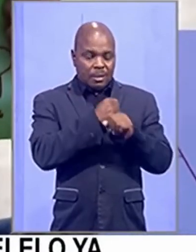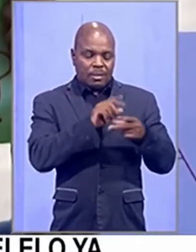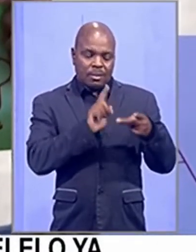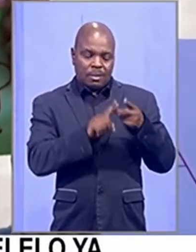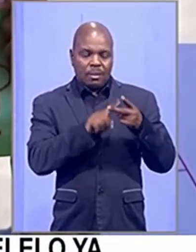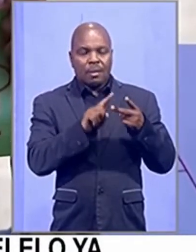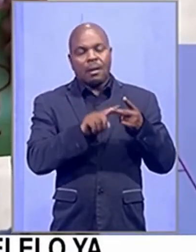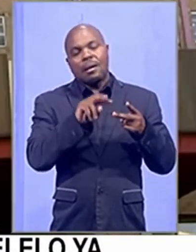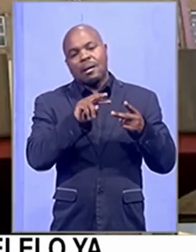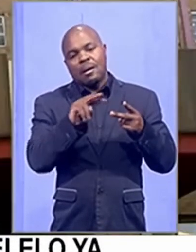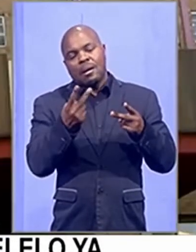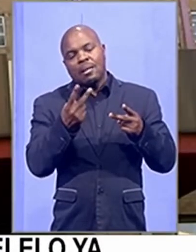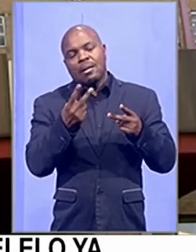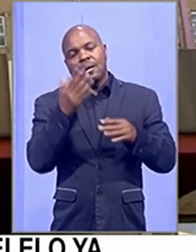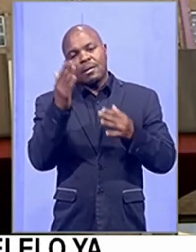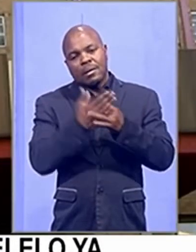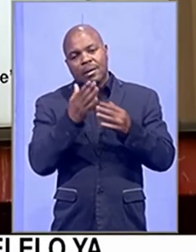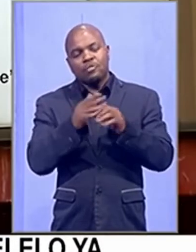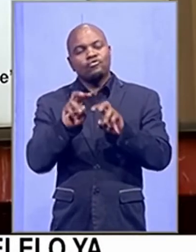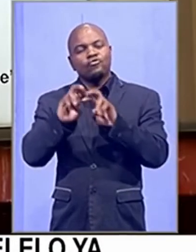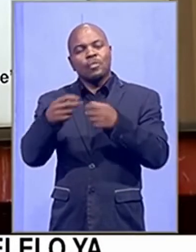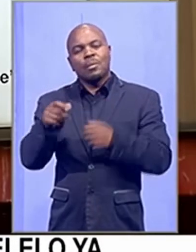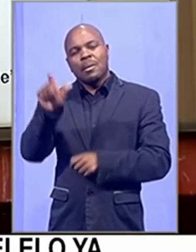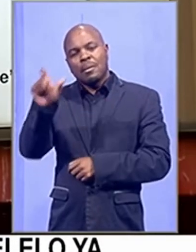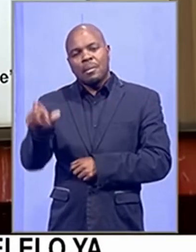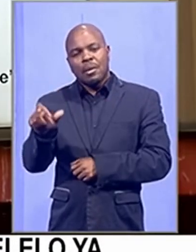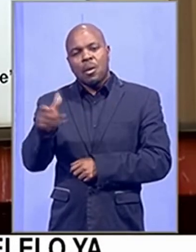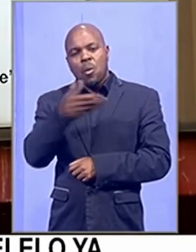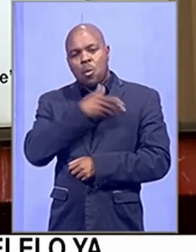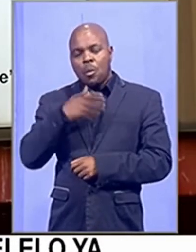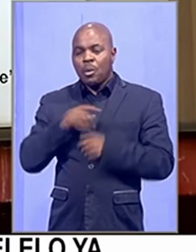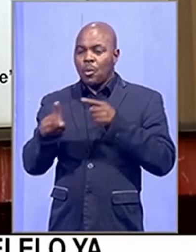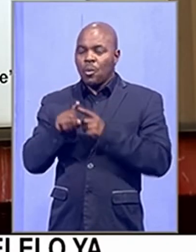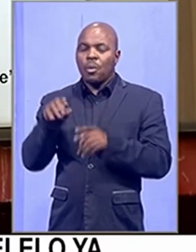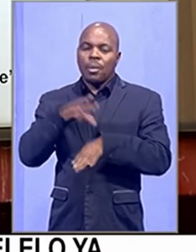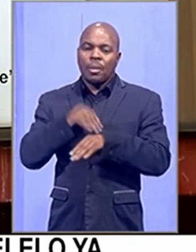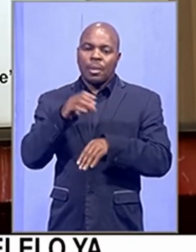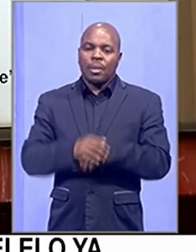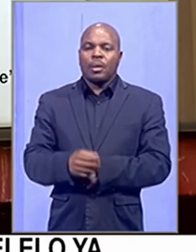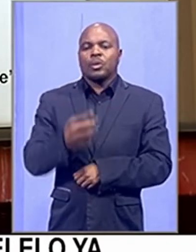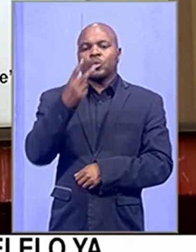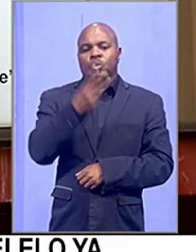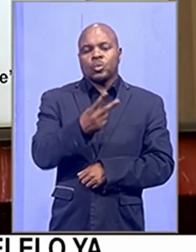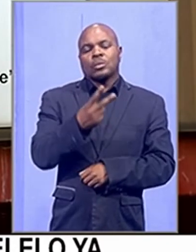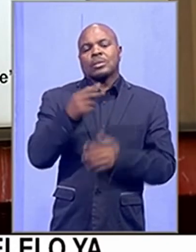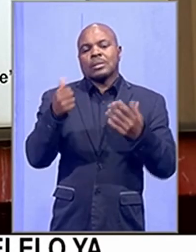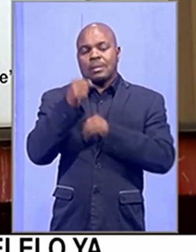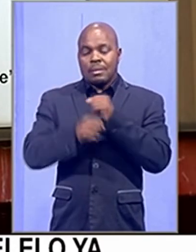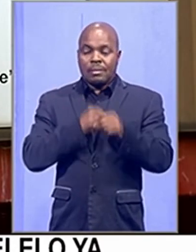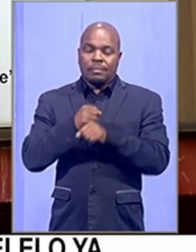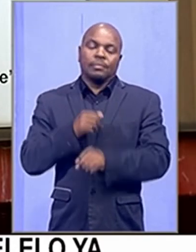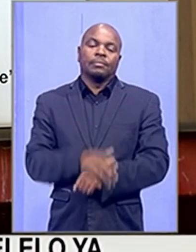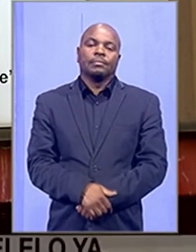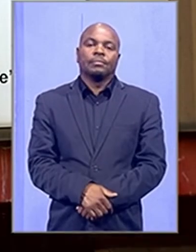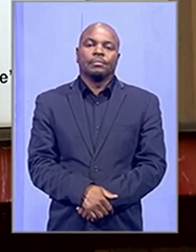ke tatofatso ya tshotlakako ya thobalano kgatlhanong le mosadi wa dingwaga di le 26.